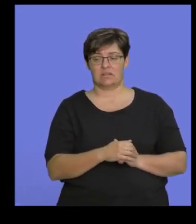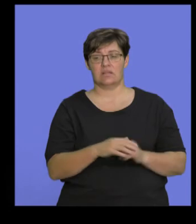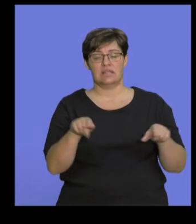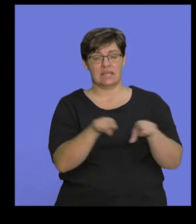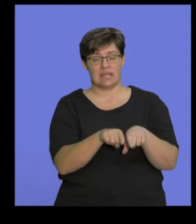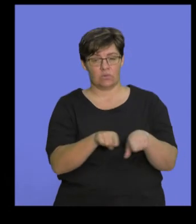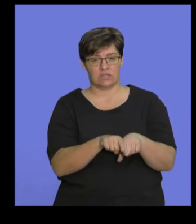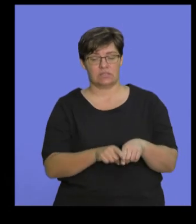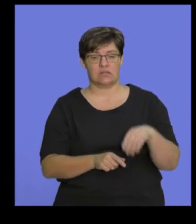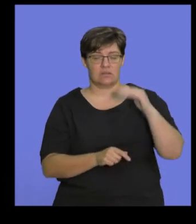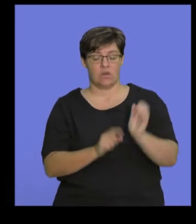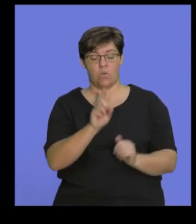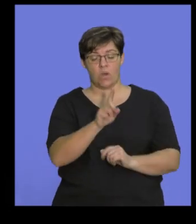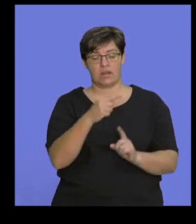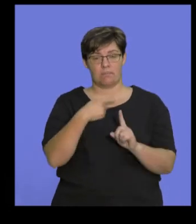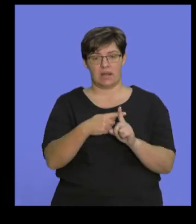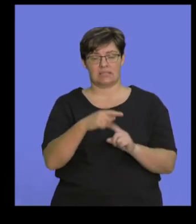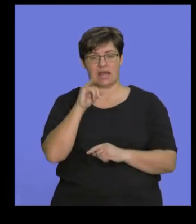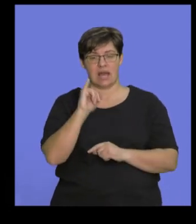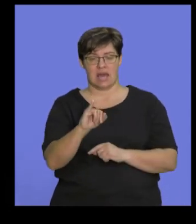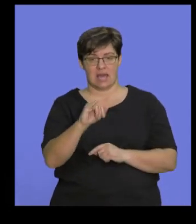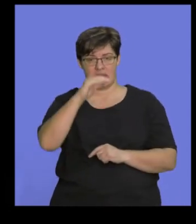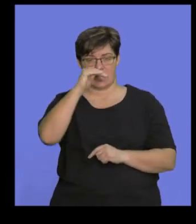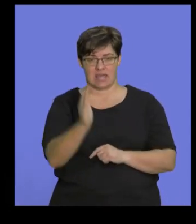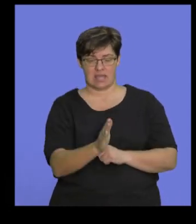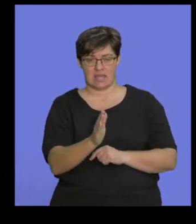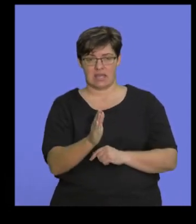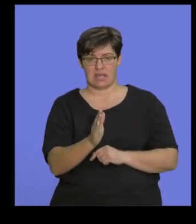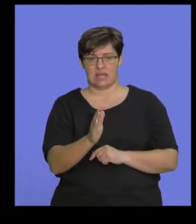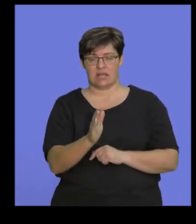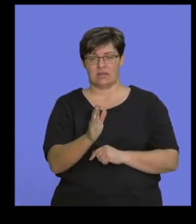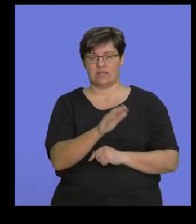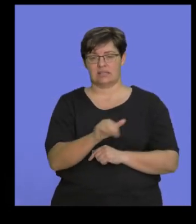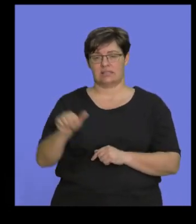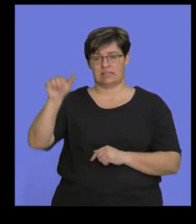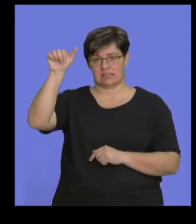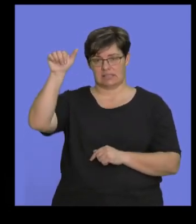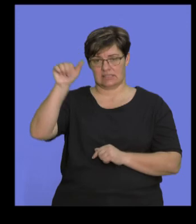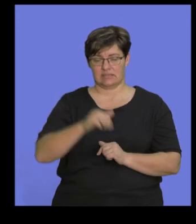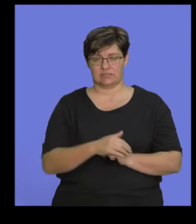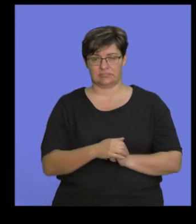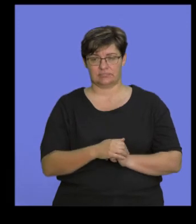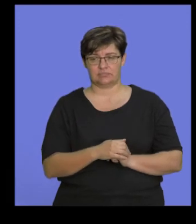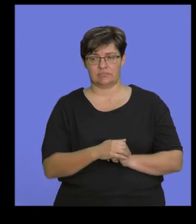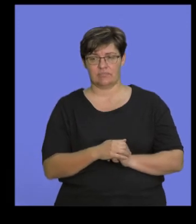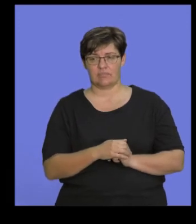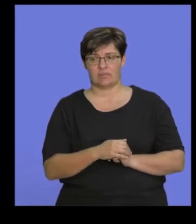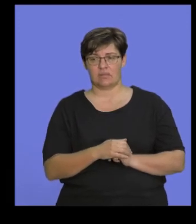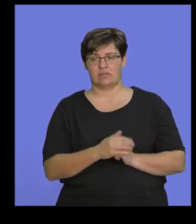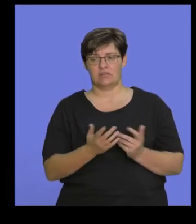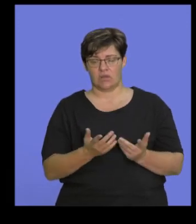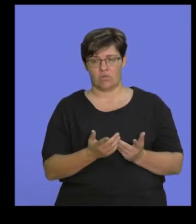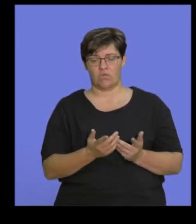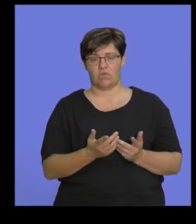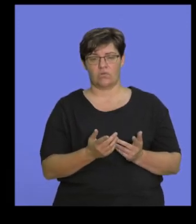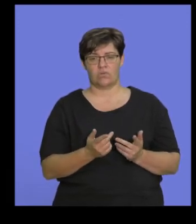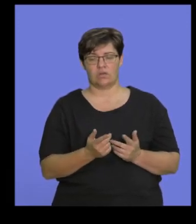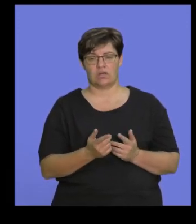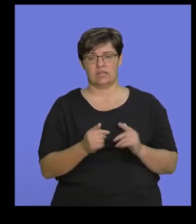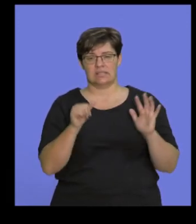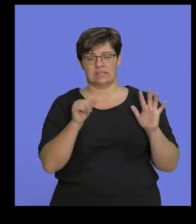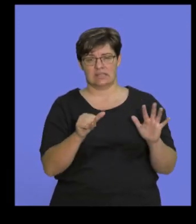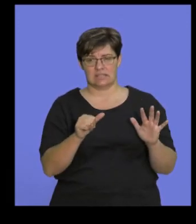1 plus I to the exponent of 6. Then from there, remember, you're going to take the 6th root on